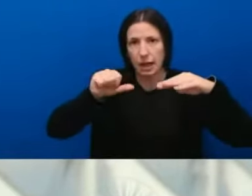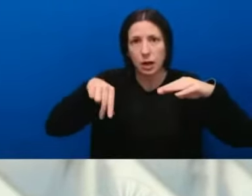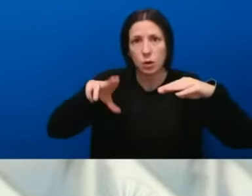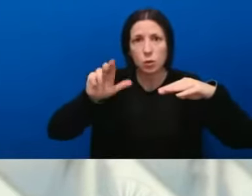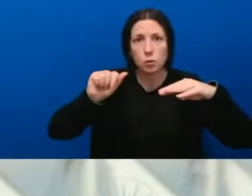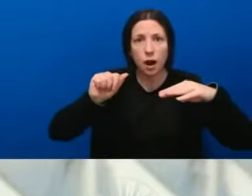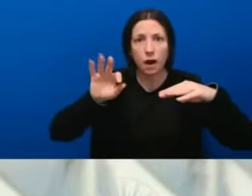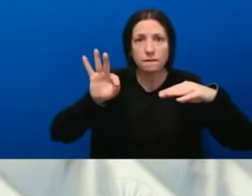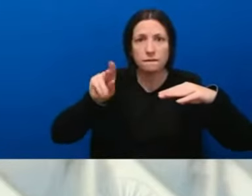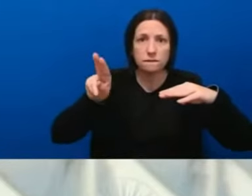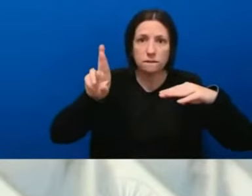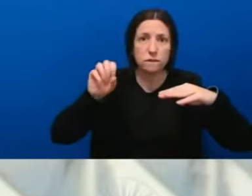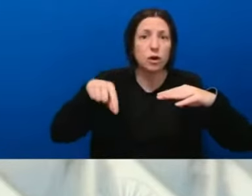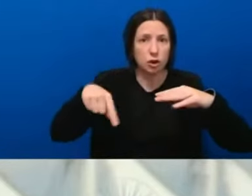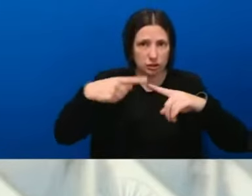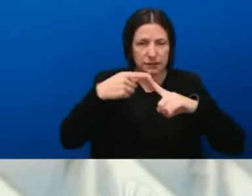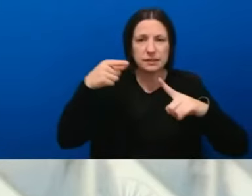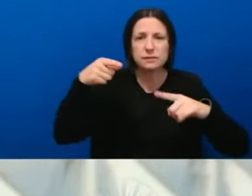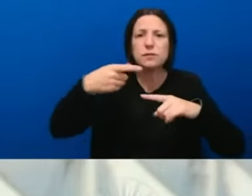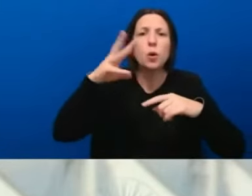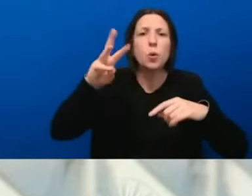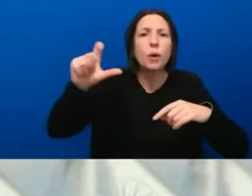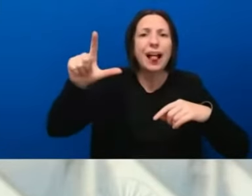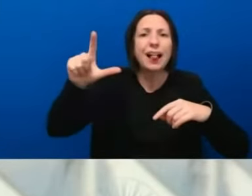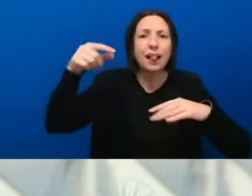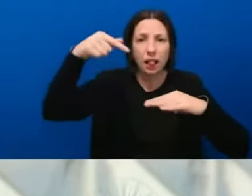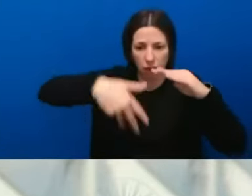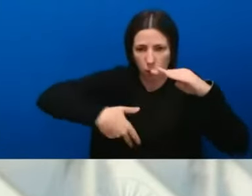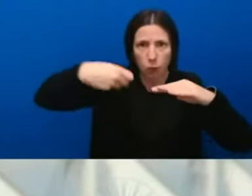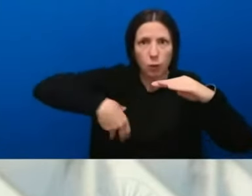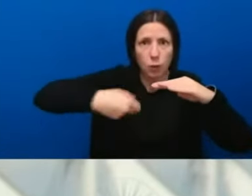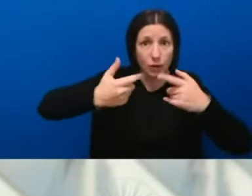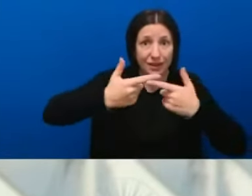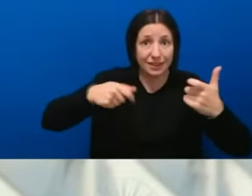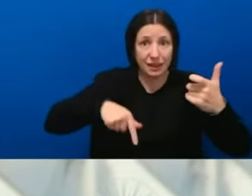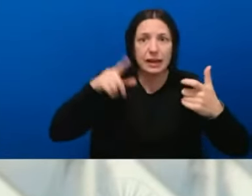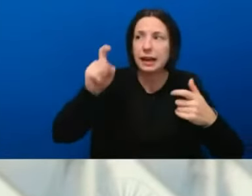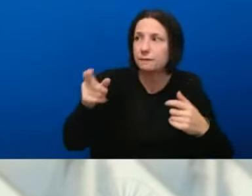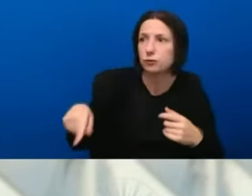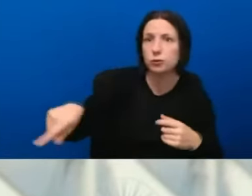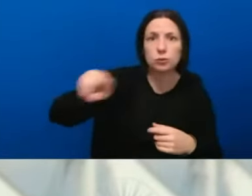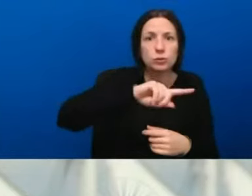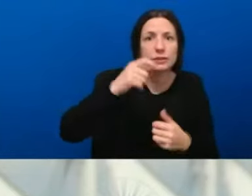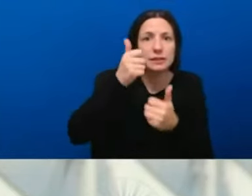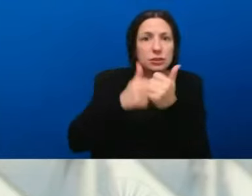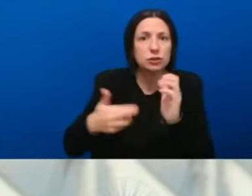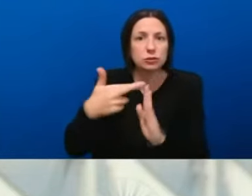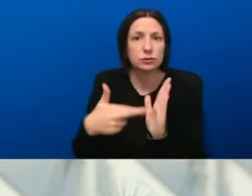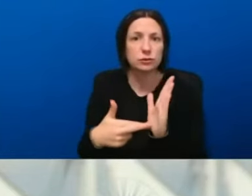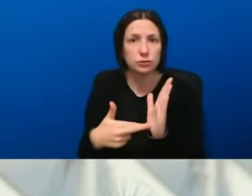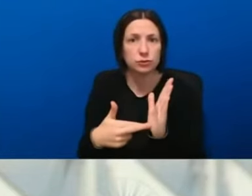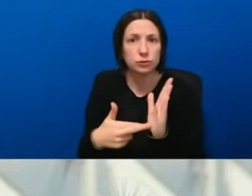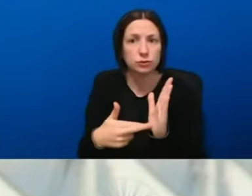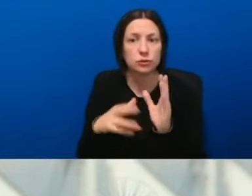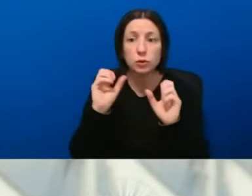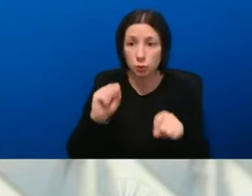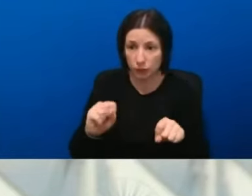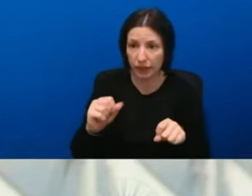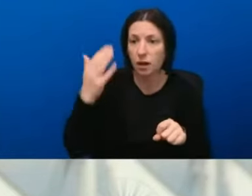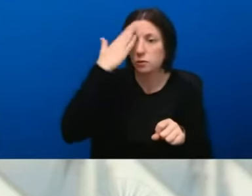aquifers by means of wells and other methods to register so that there can be a